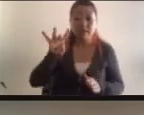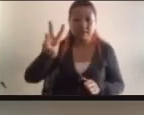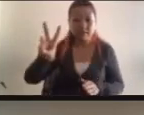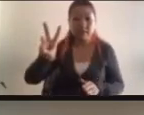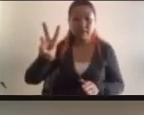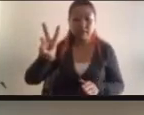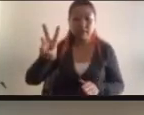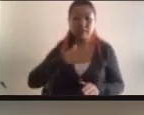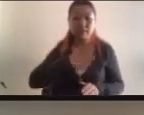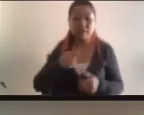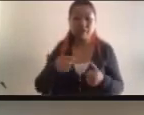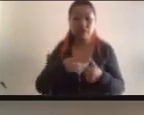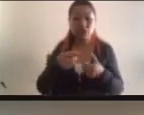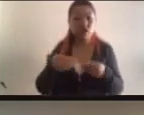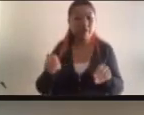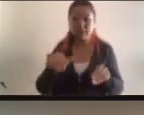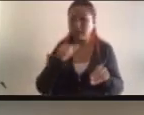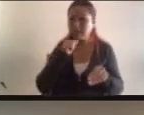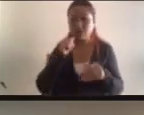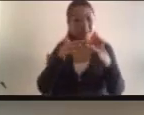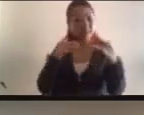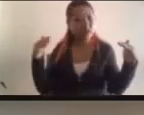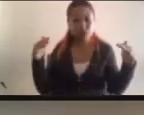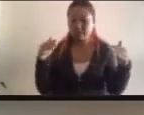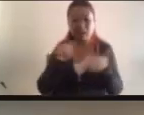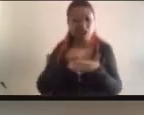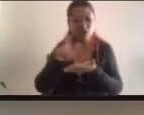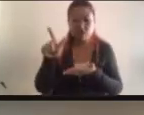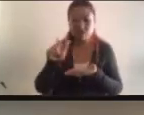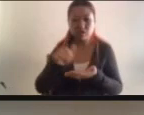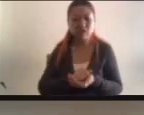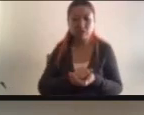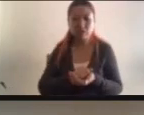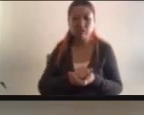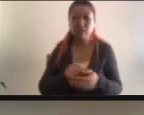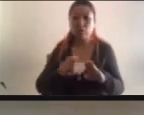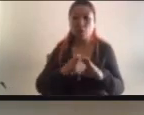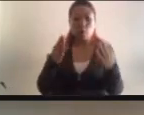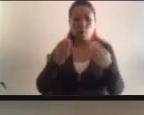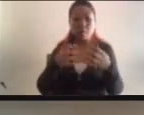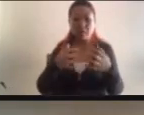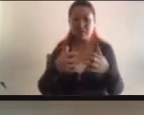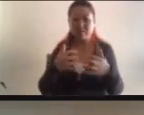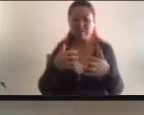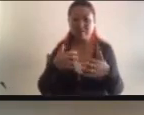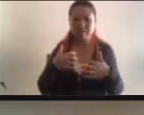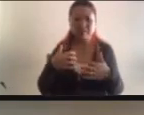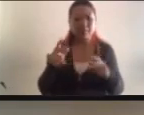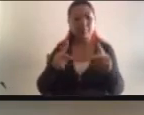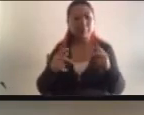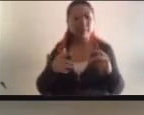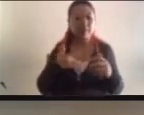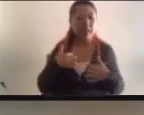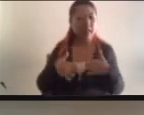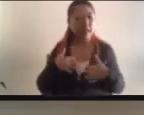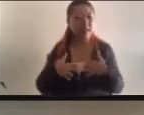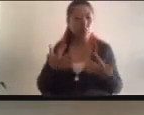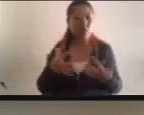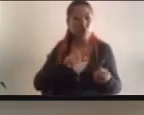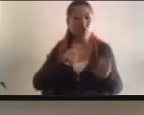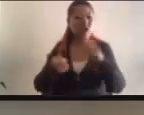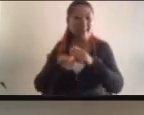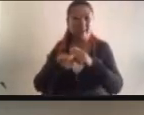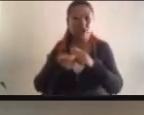first office was not very diverse at all. And there was open hostility to changing that status quo, especially